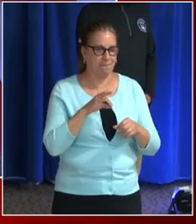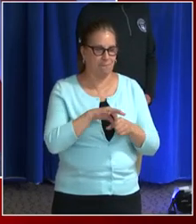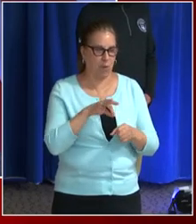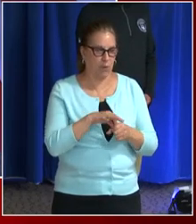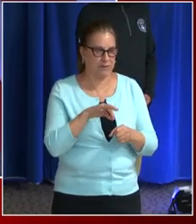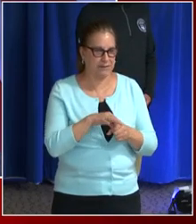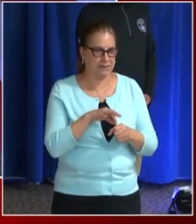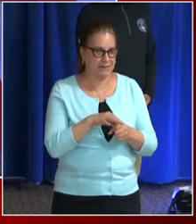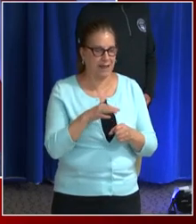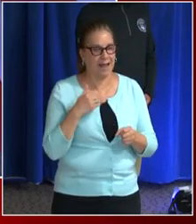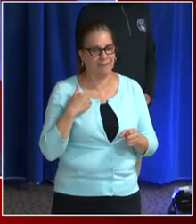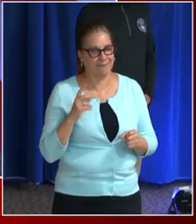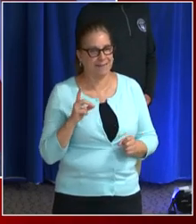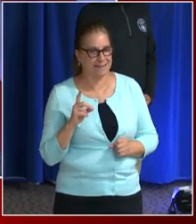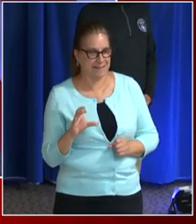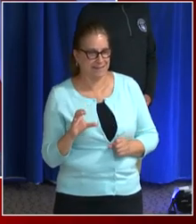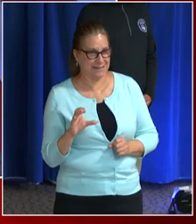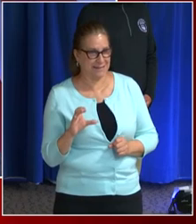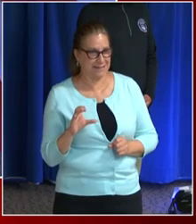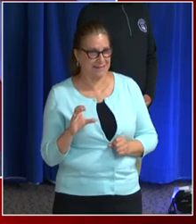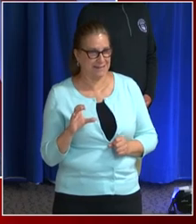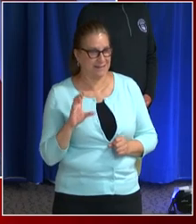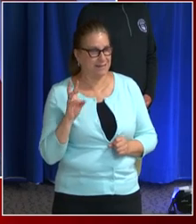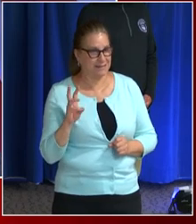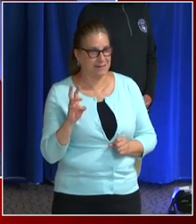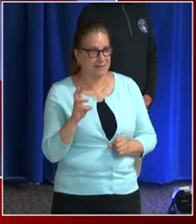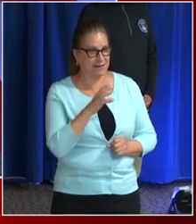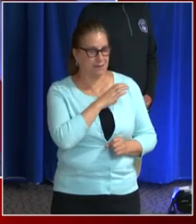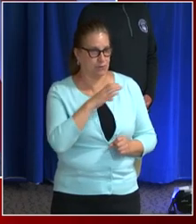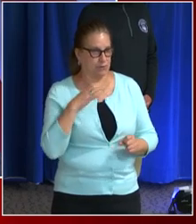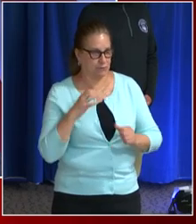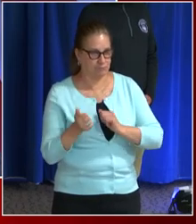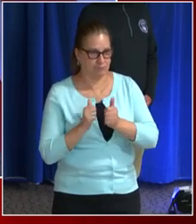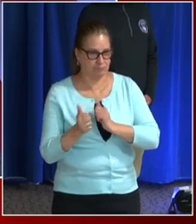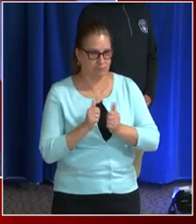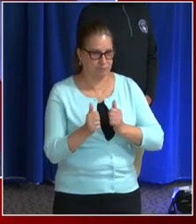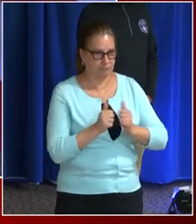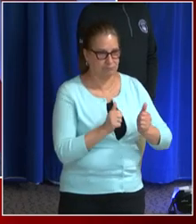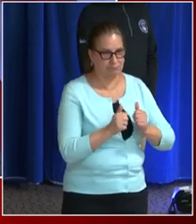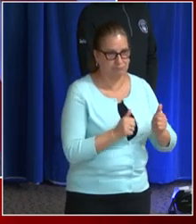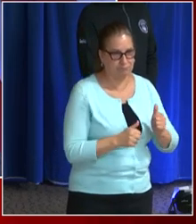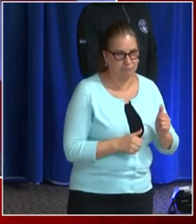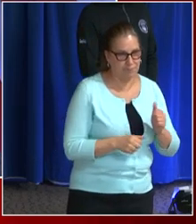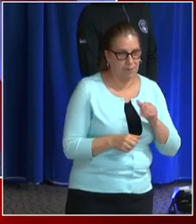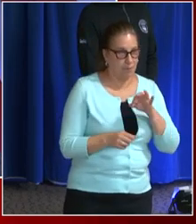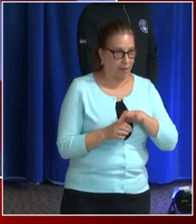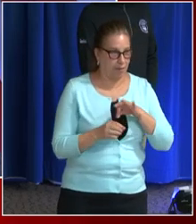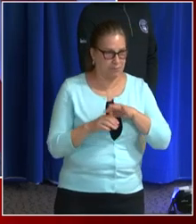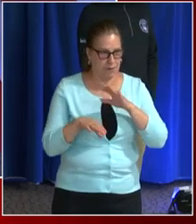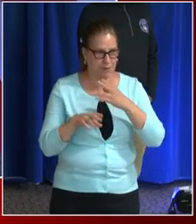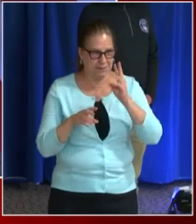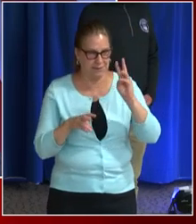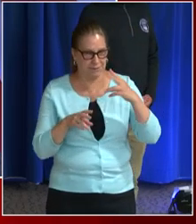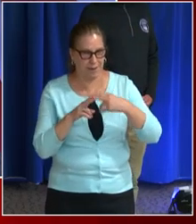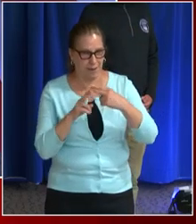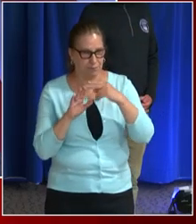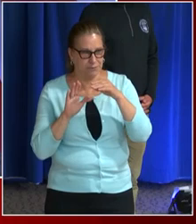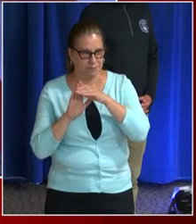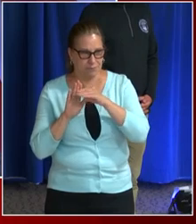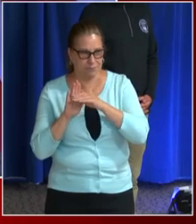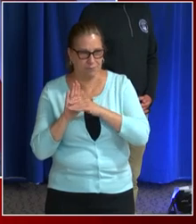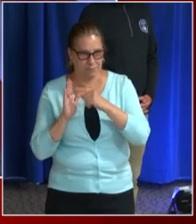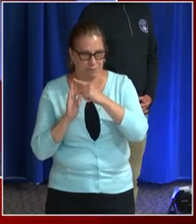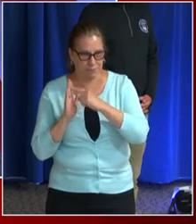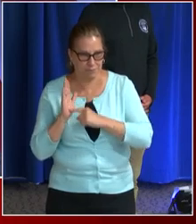I think 6 council races that are on the ballot. 4 wards will